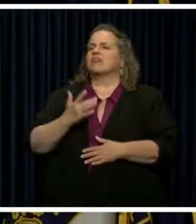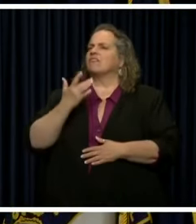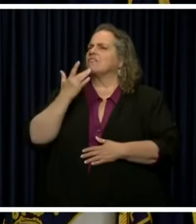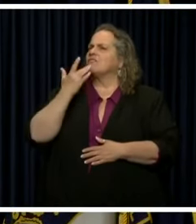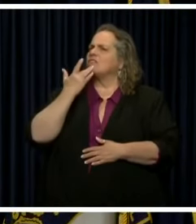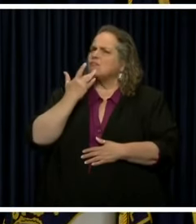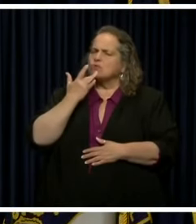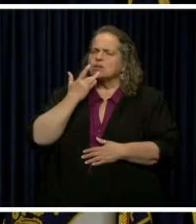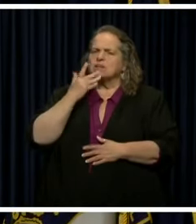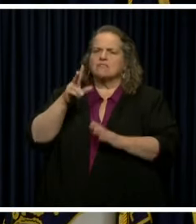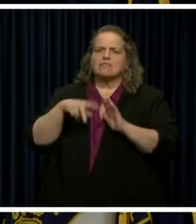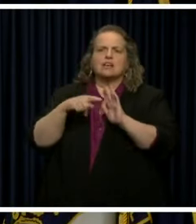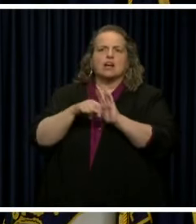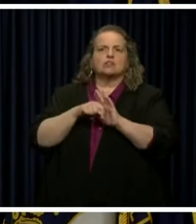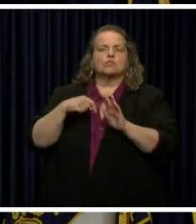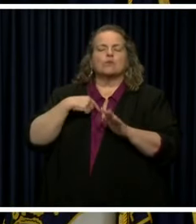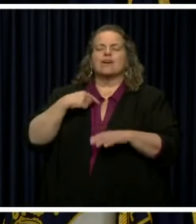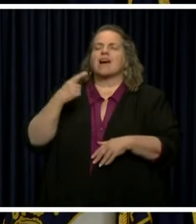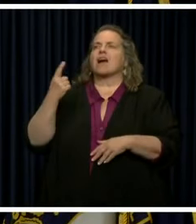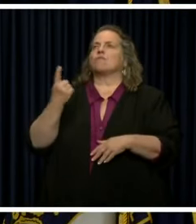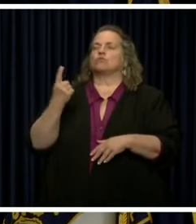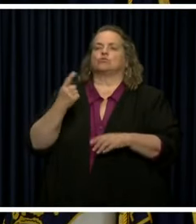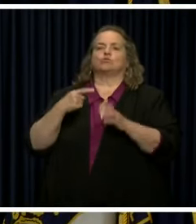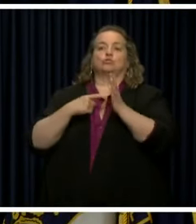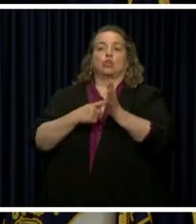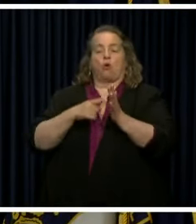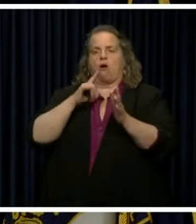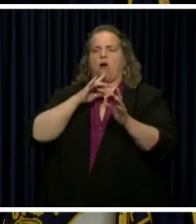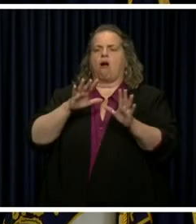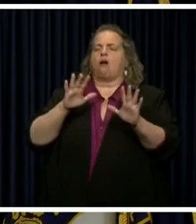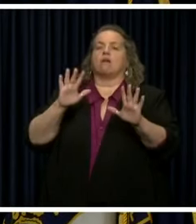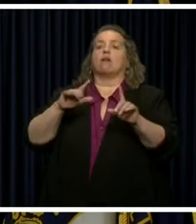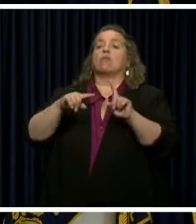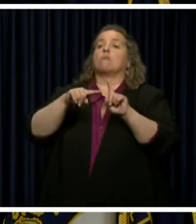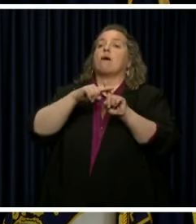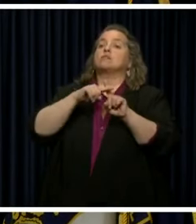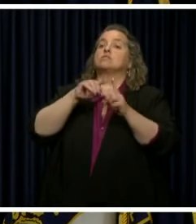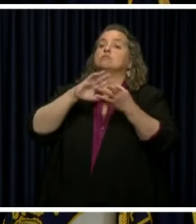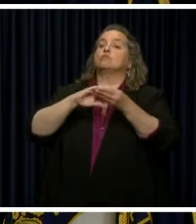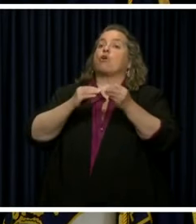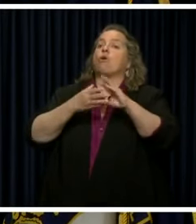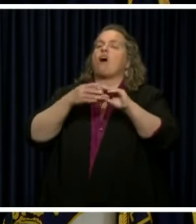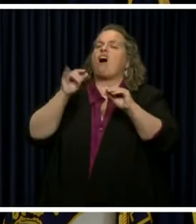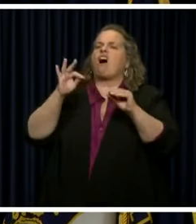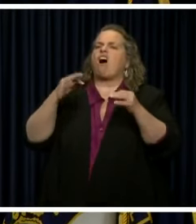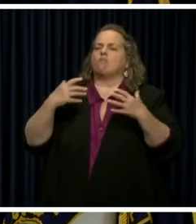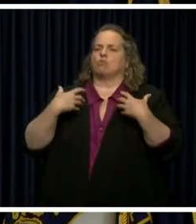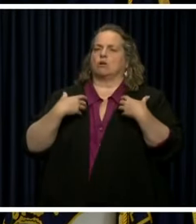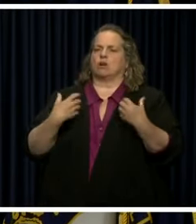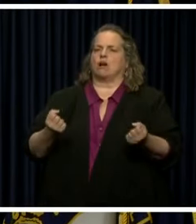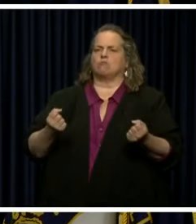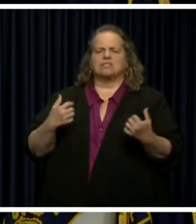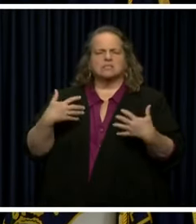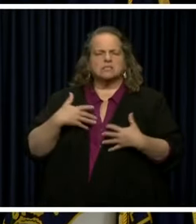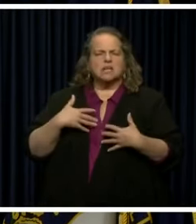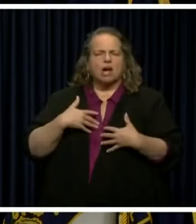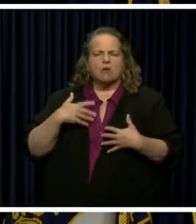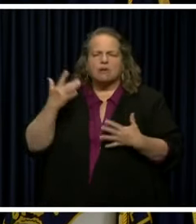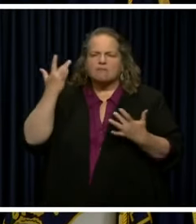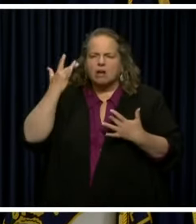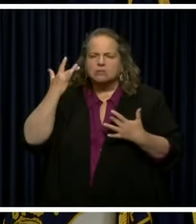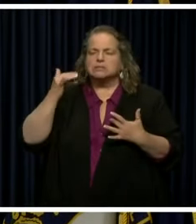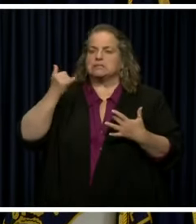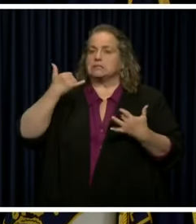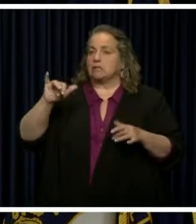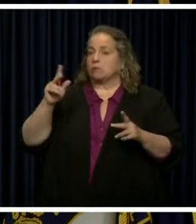ever show are the positive stories of recovery. This is a scary virus. It's still taking people